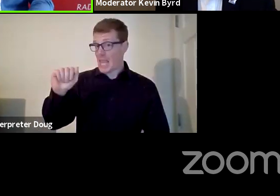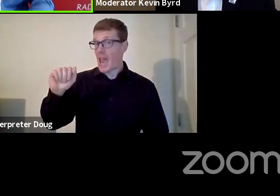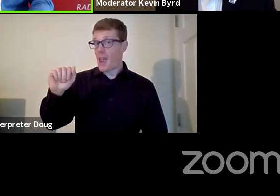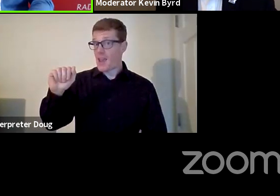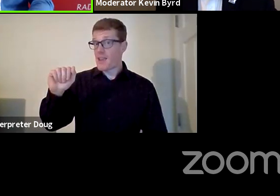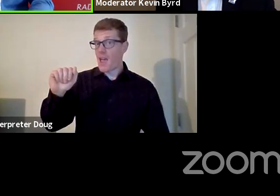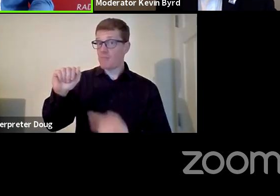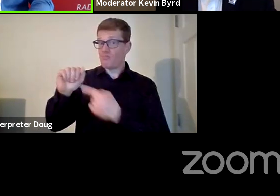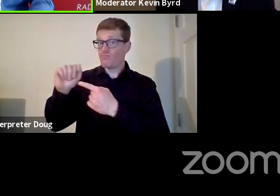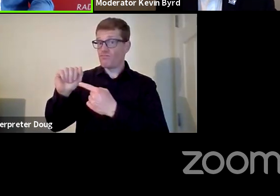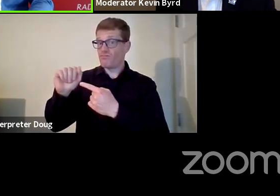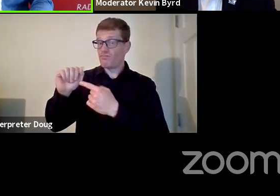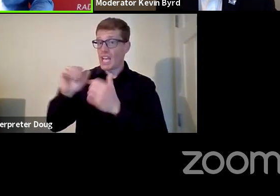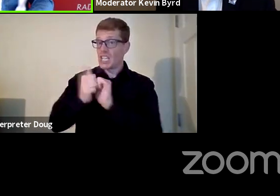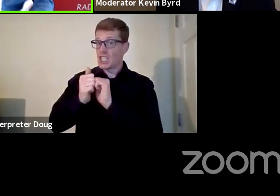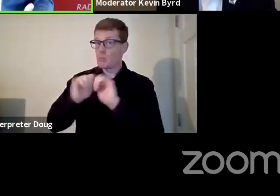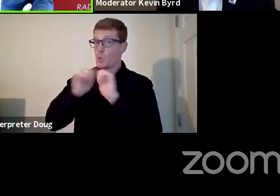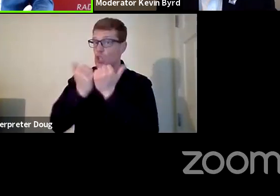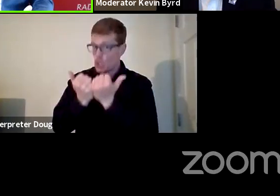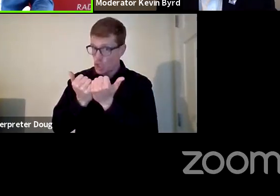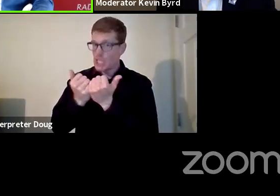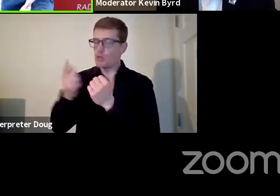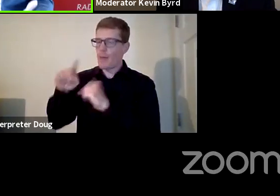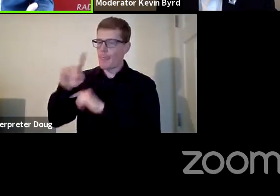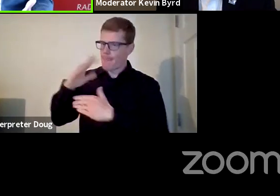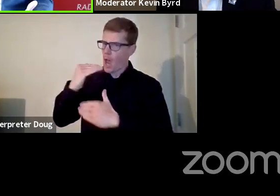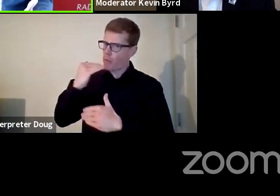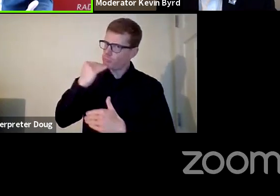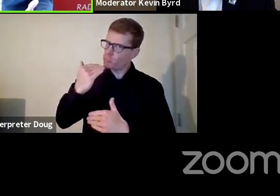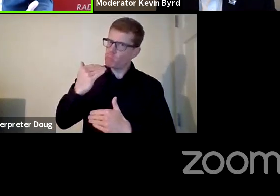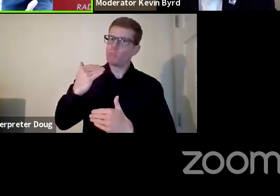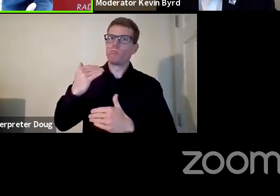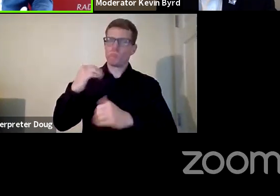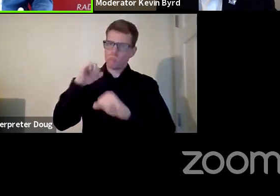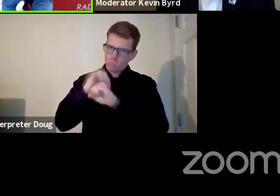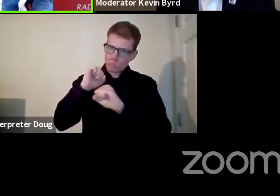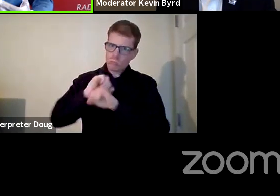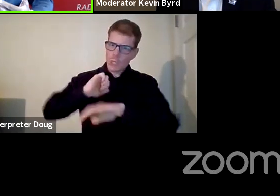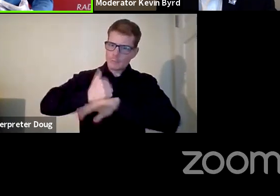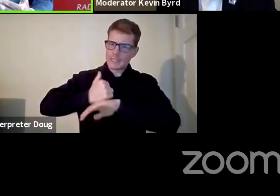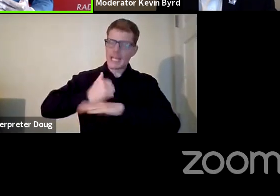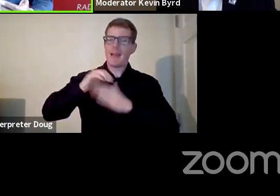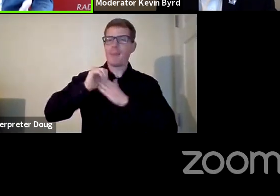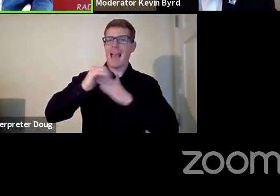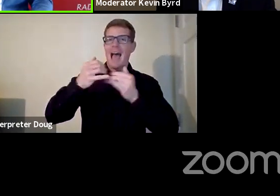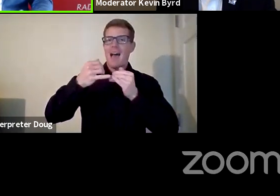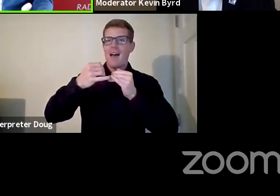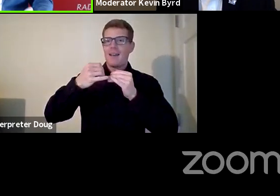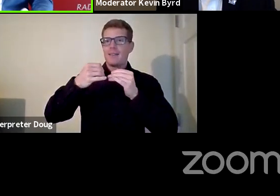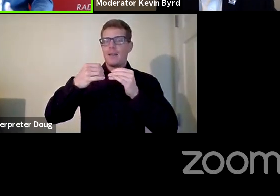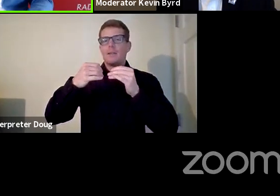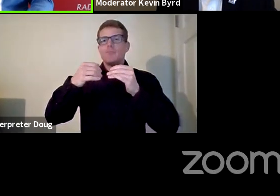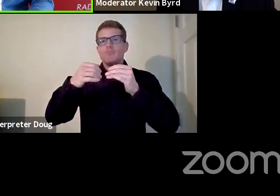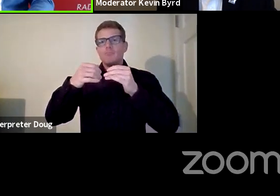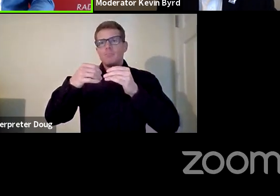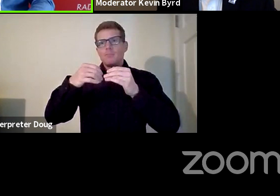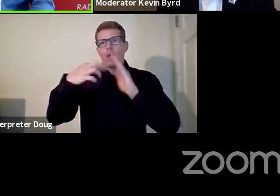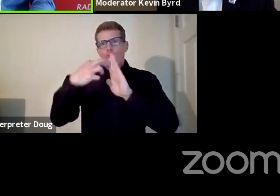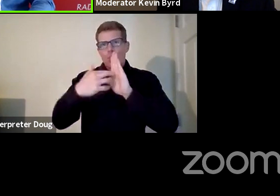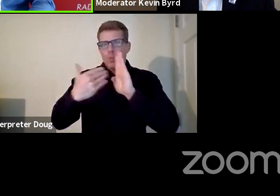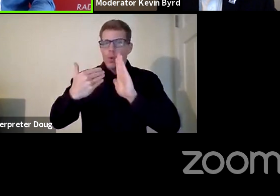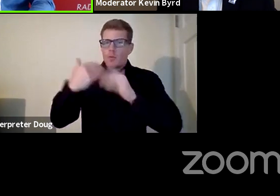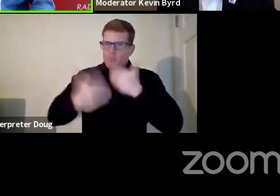in terms of providing guidelines for the conferences to consider and to as we're looking at developing